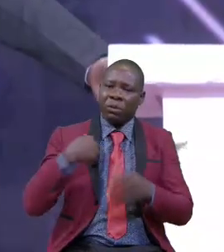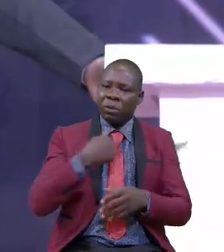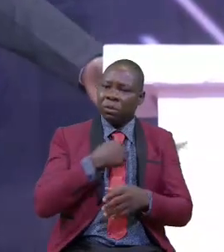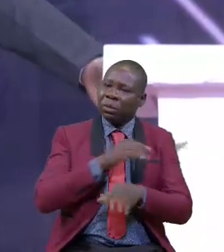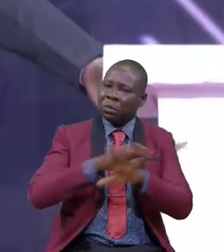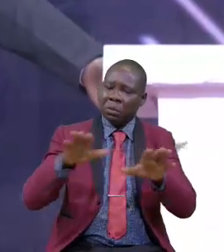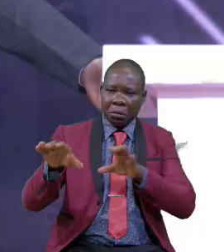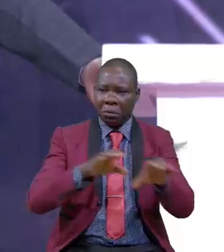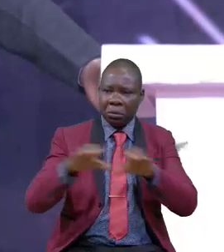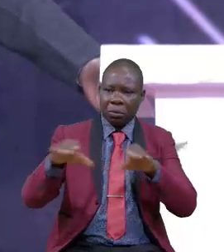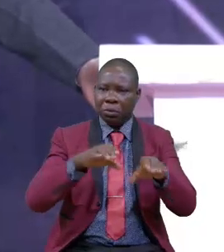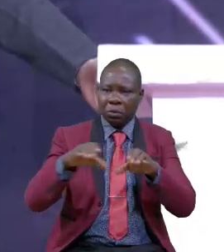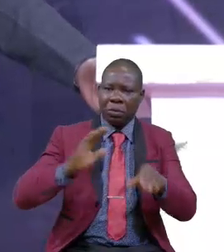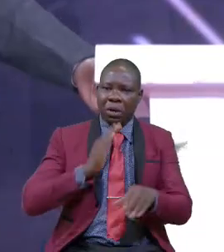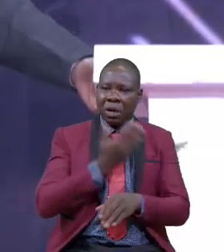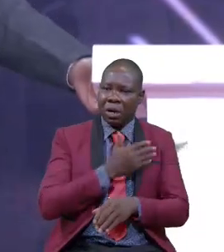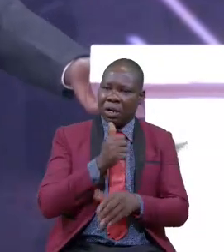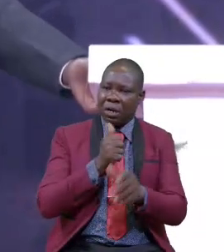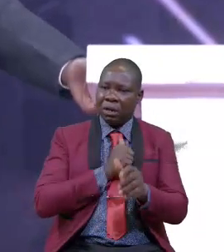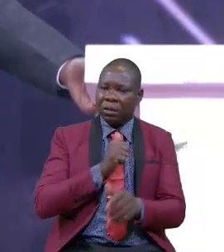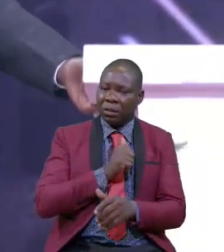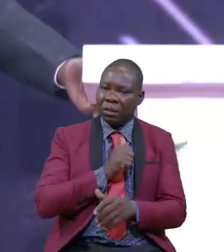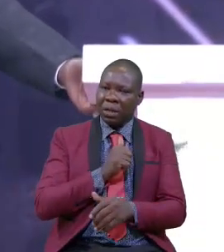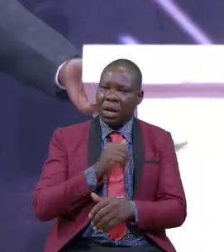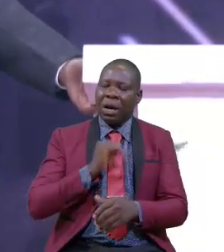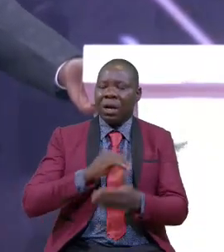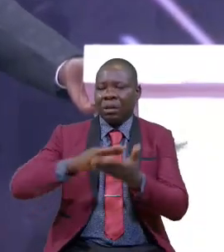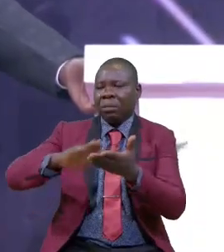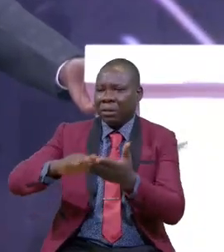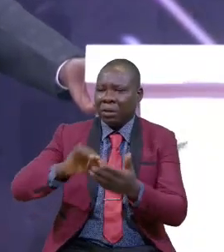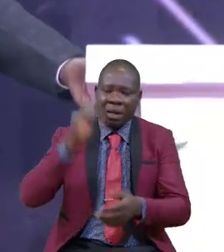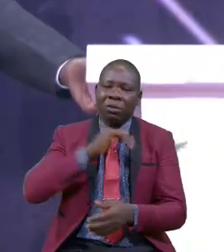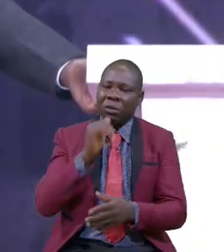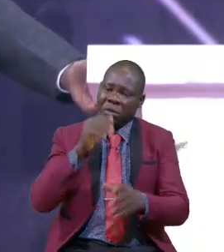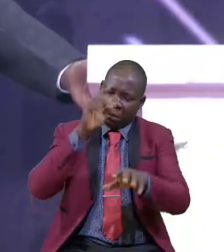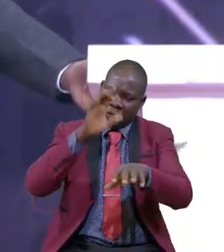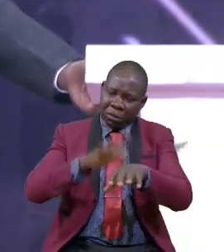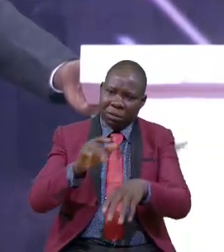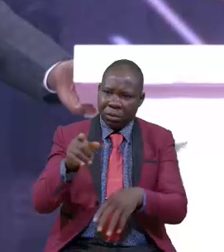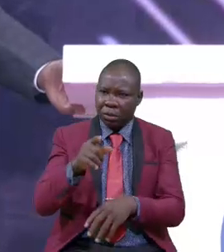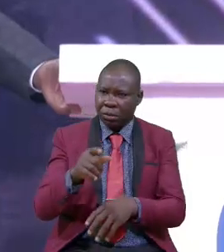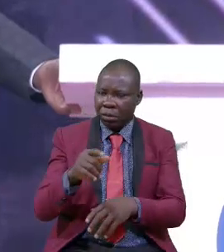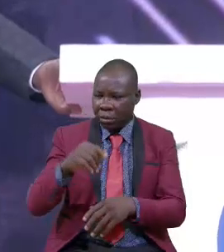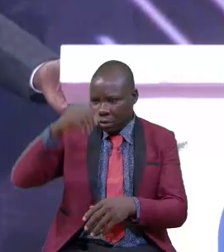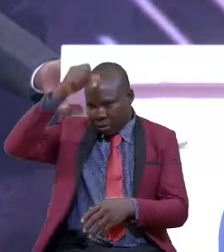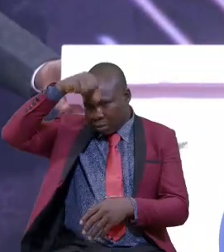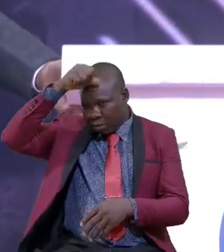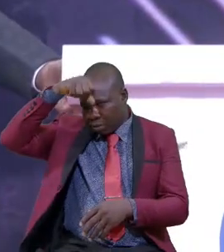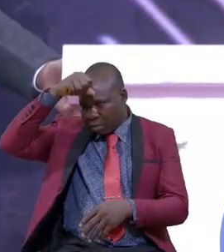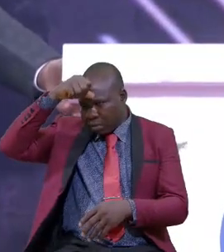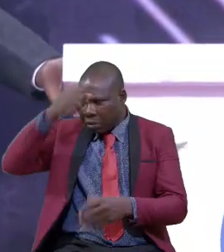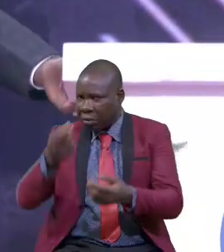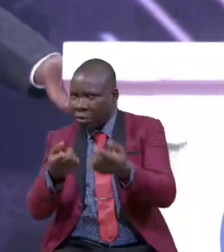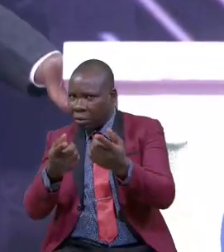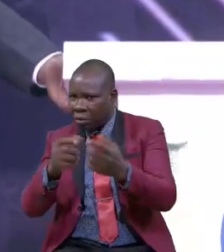pardon you, I forgive you, I'll not touch you. Solomon, come here. See that man? I told him I pardoned